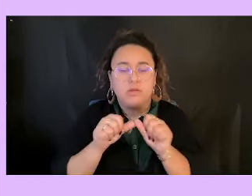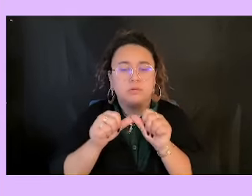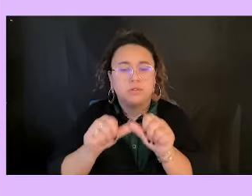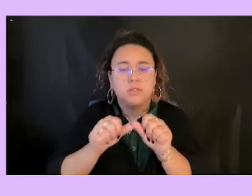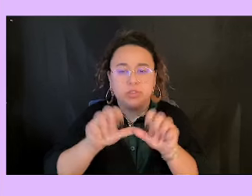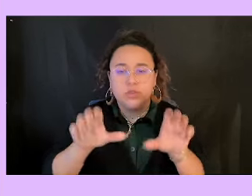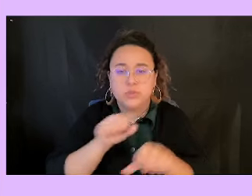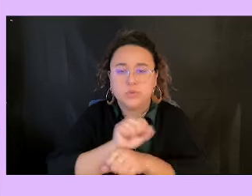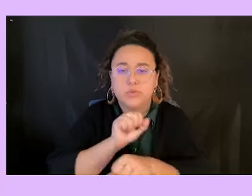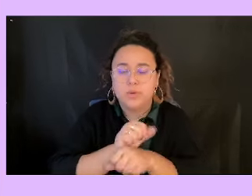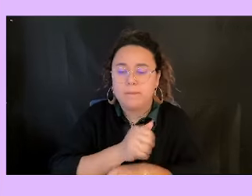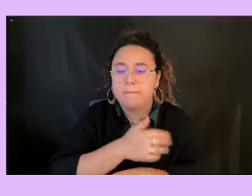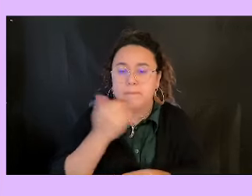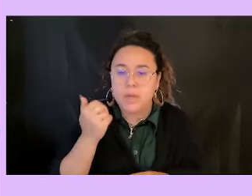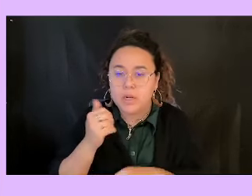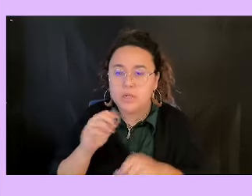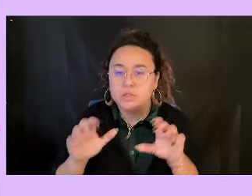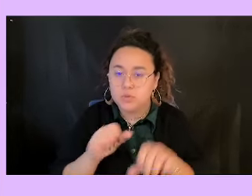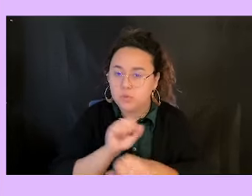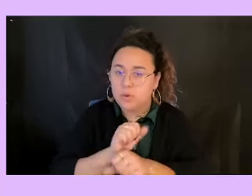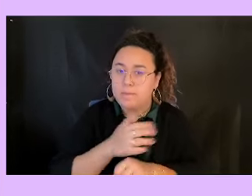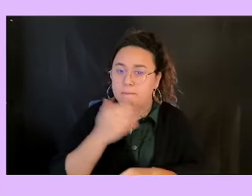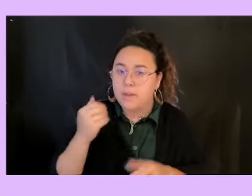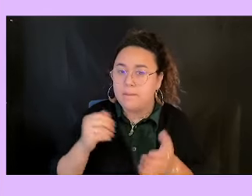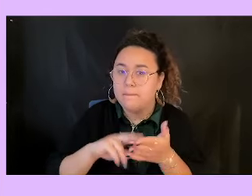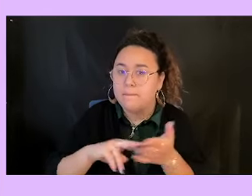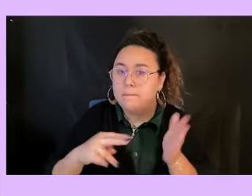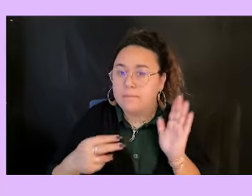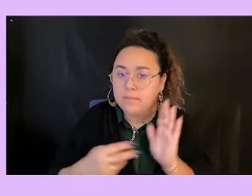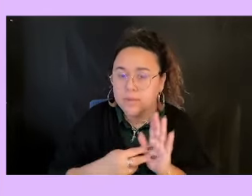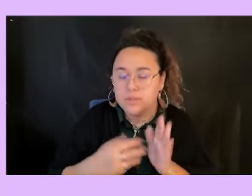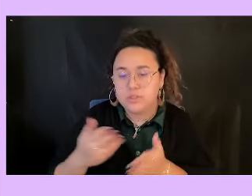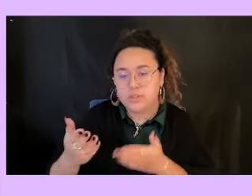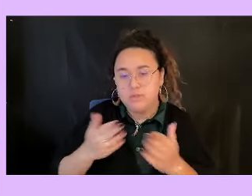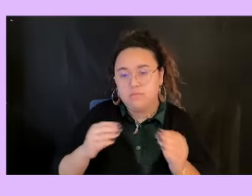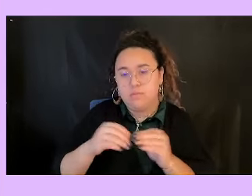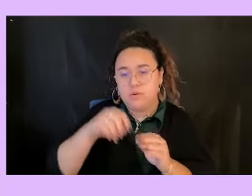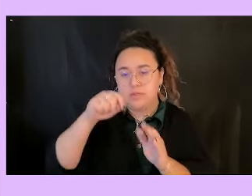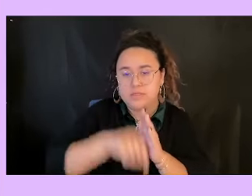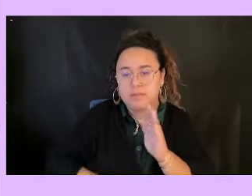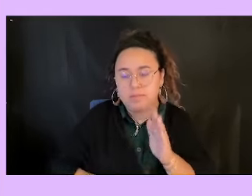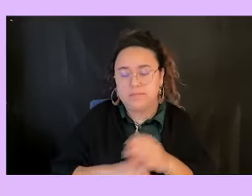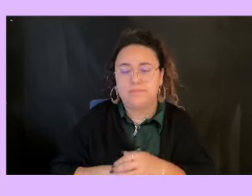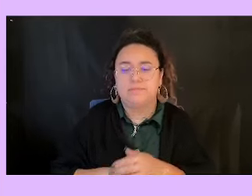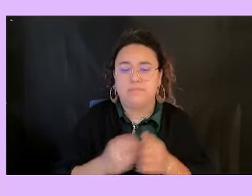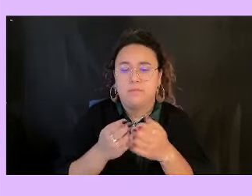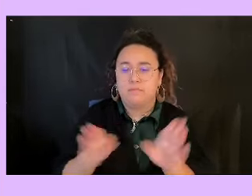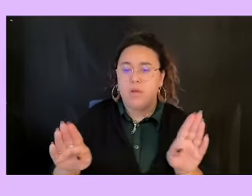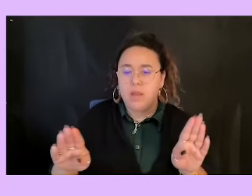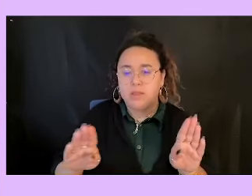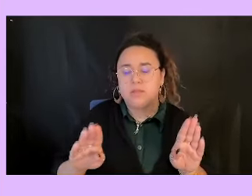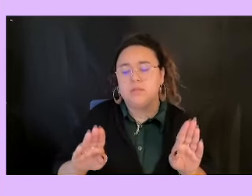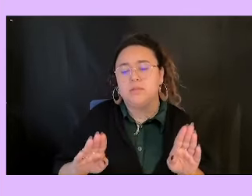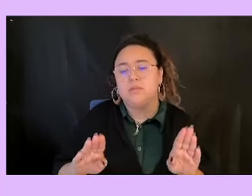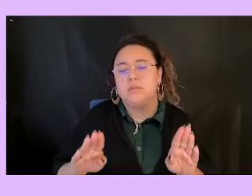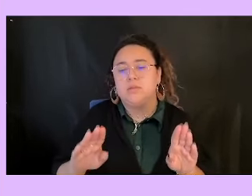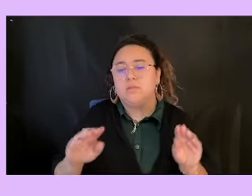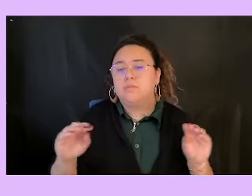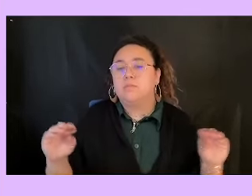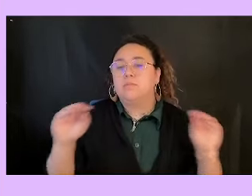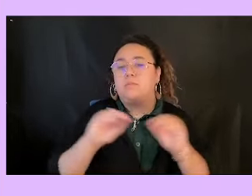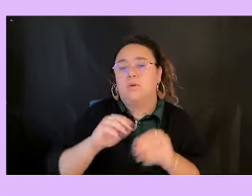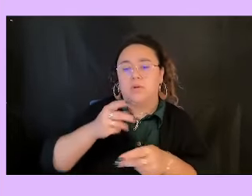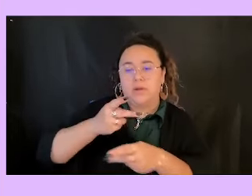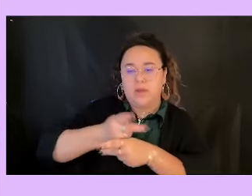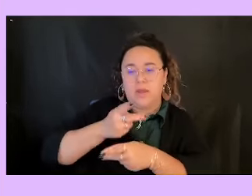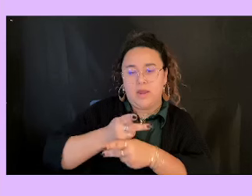work better. And doing this work better really just means serving more deeply, more broadly, and with more care